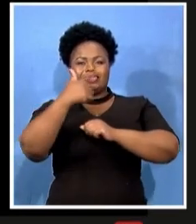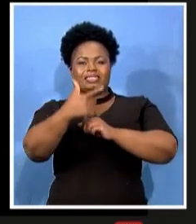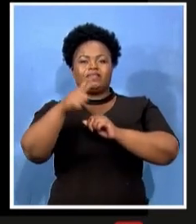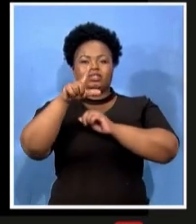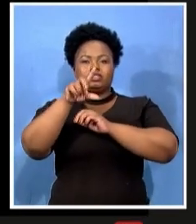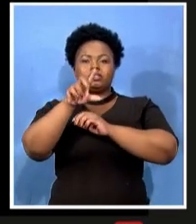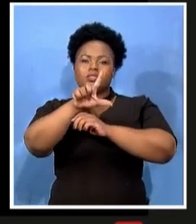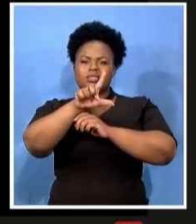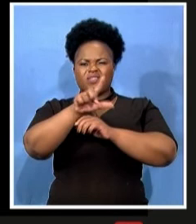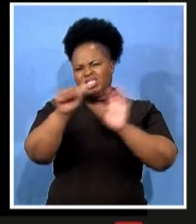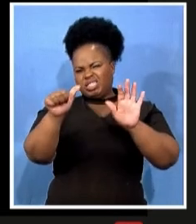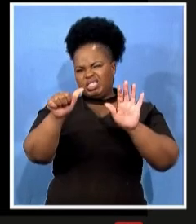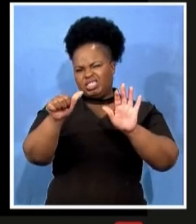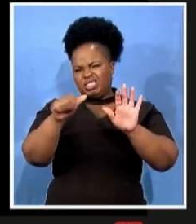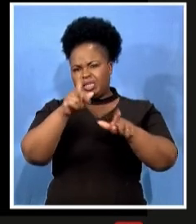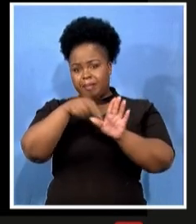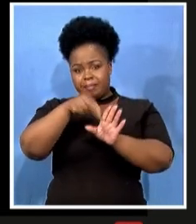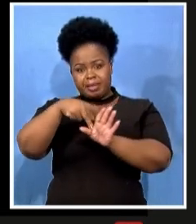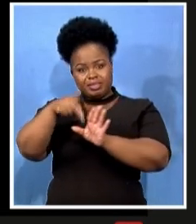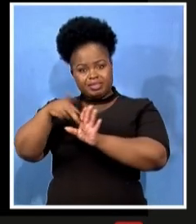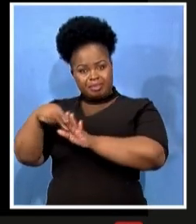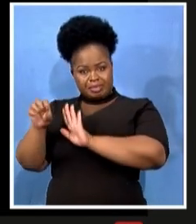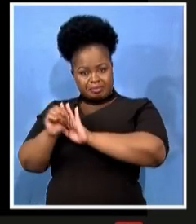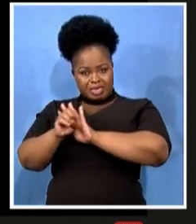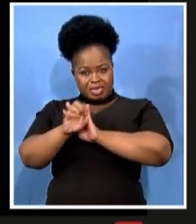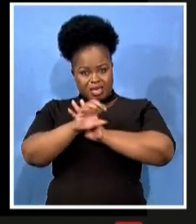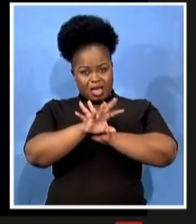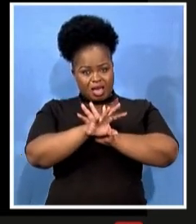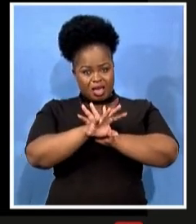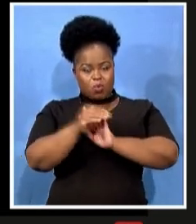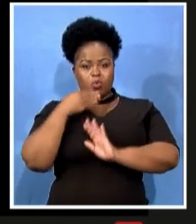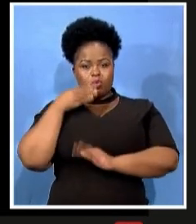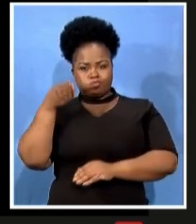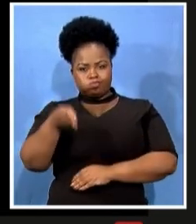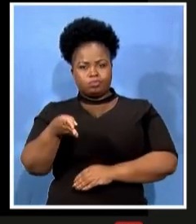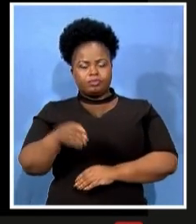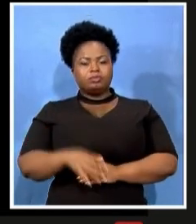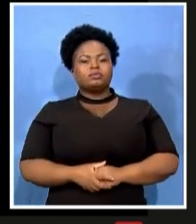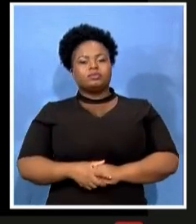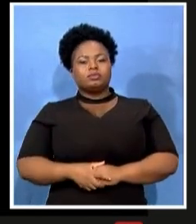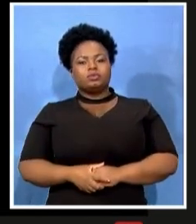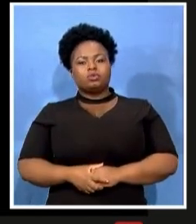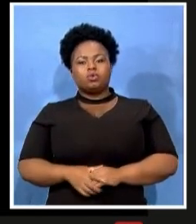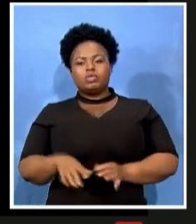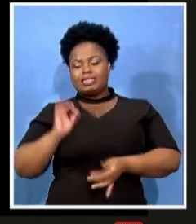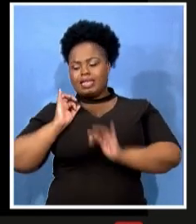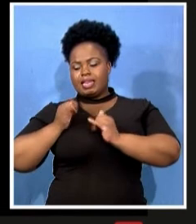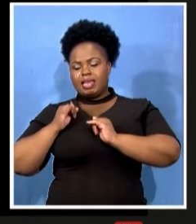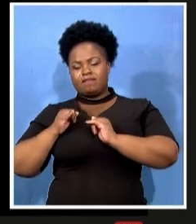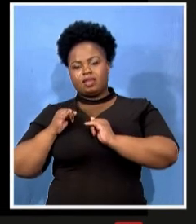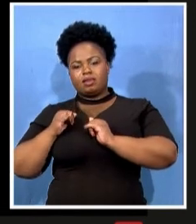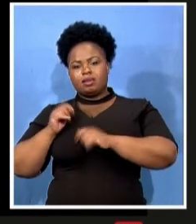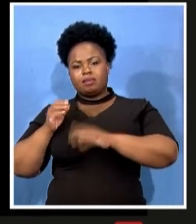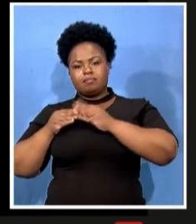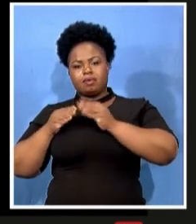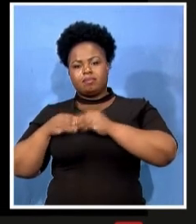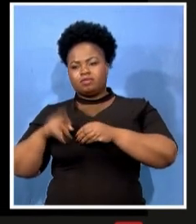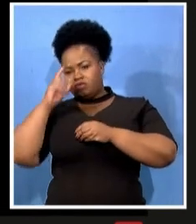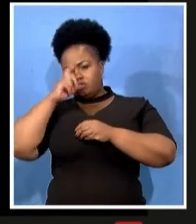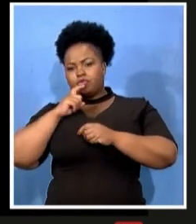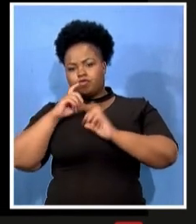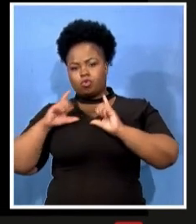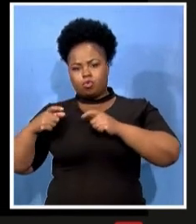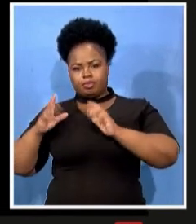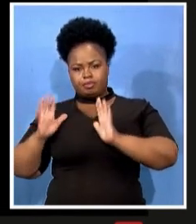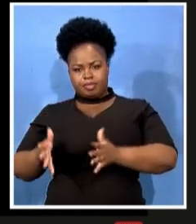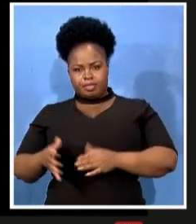participants. And of course, we are just 11 of us in the portfolio committee. And there's 4 leaders